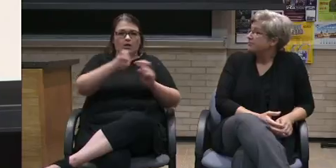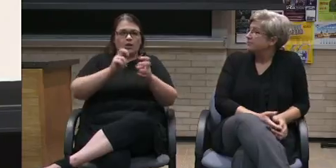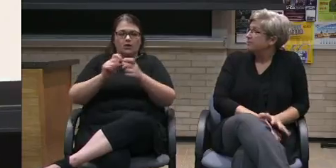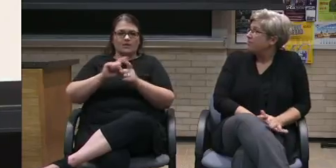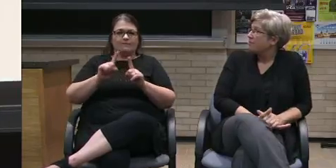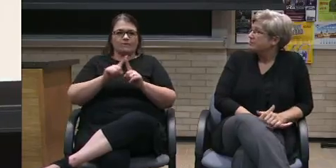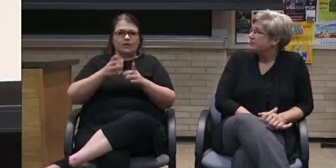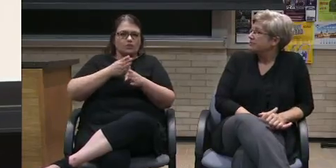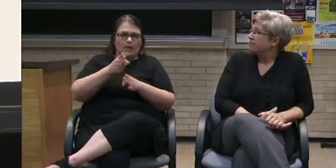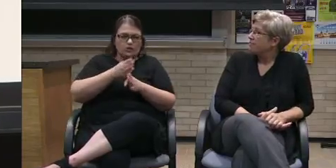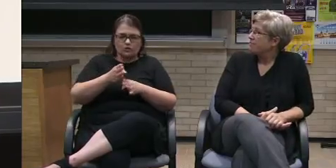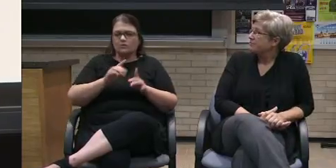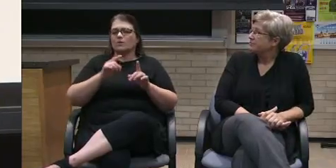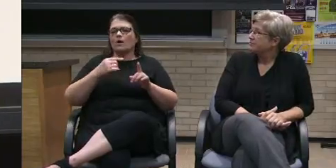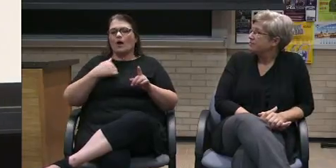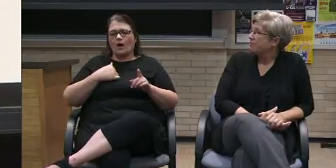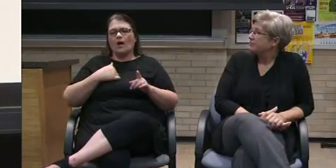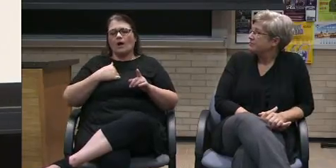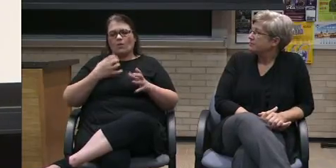number? We call it completion.